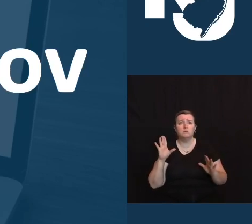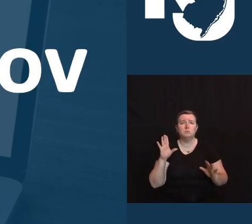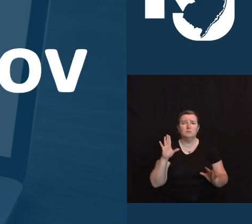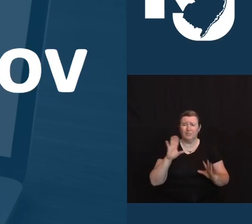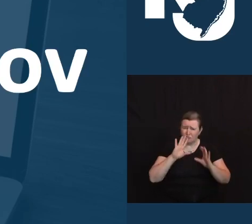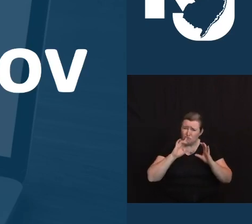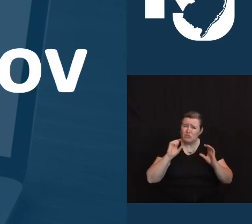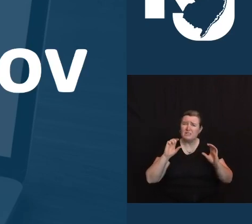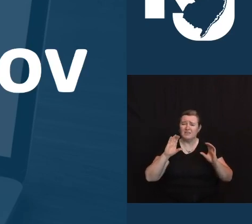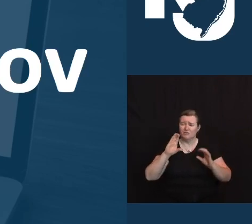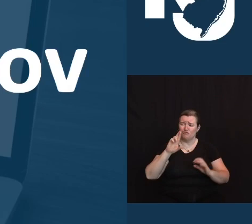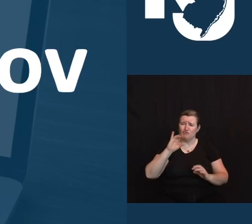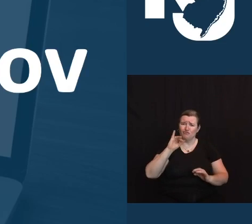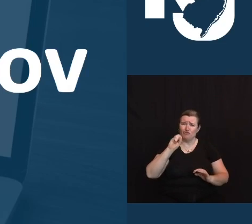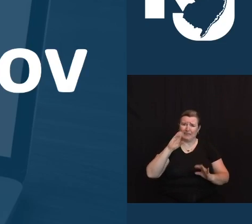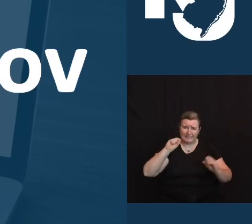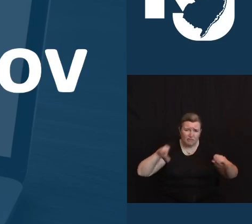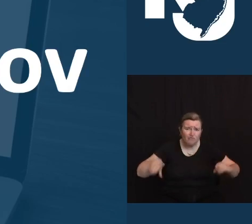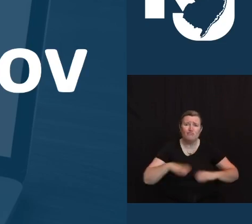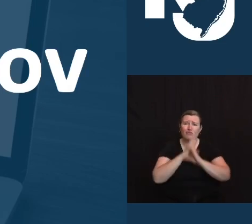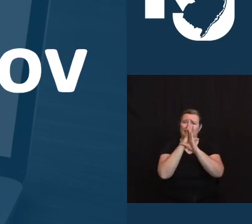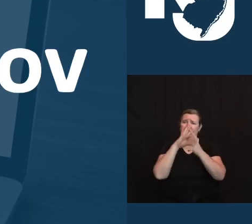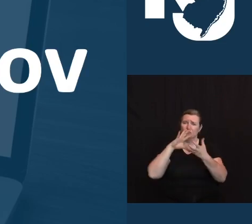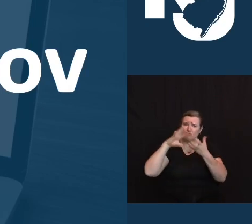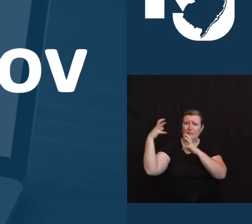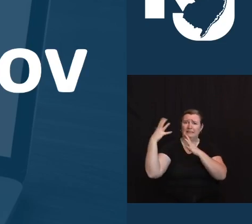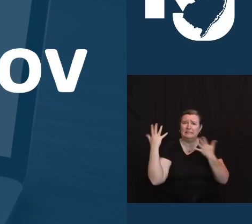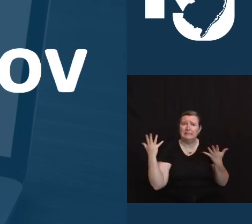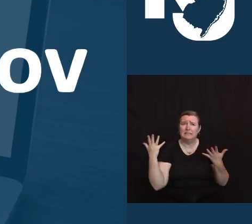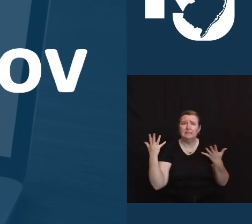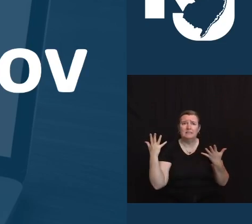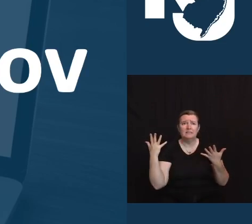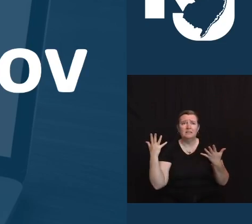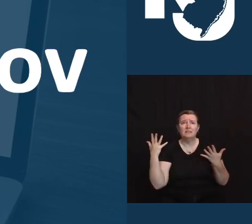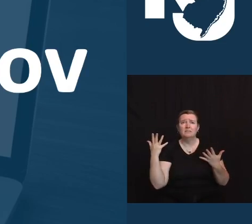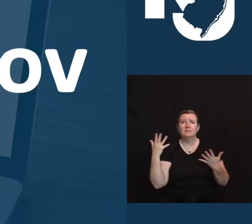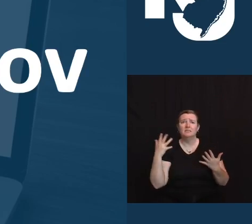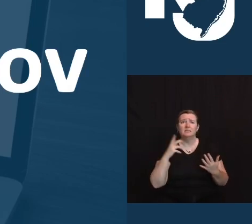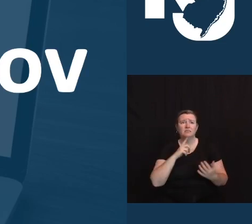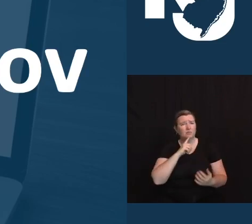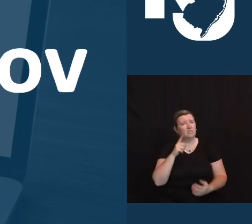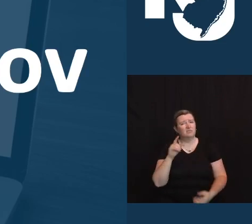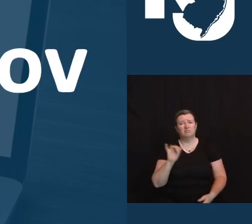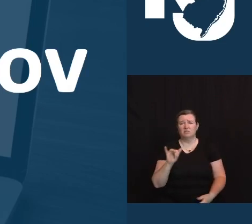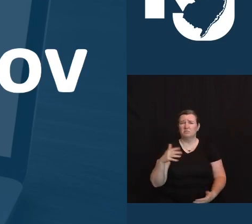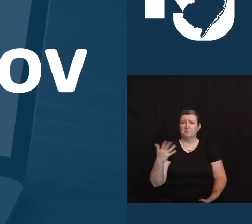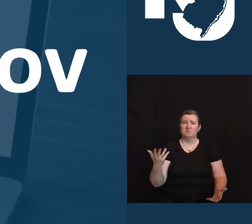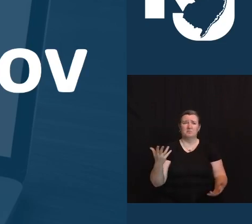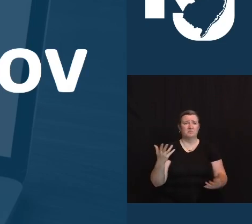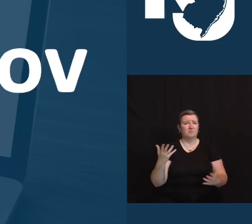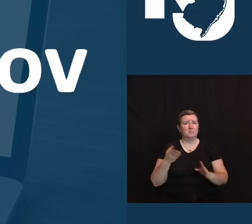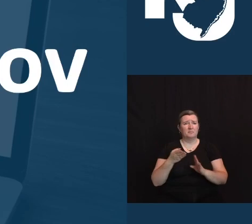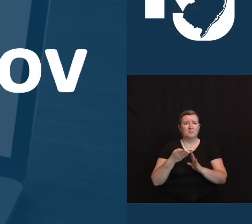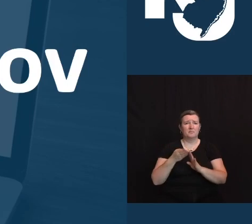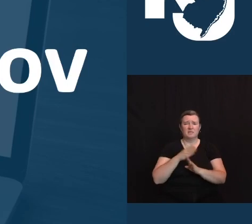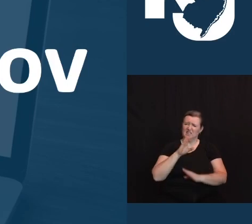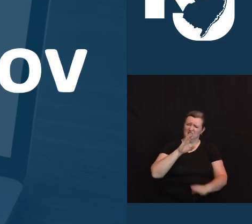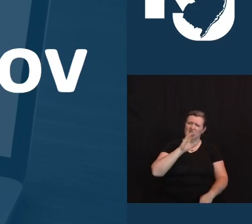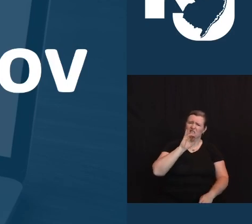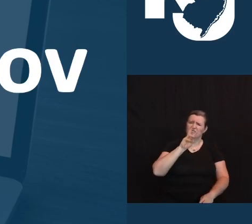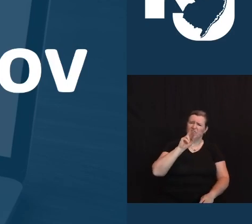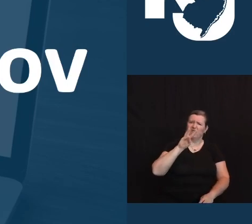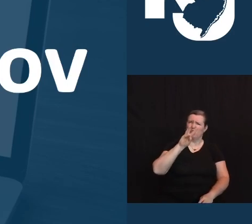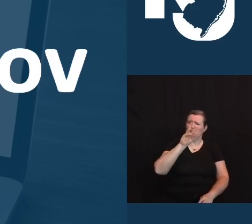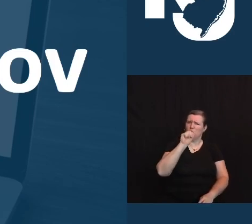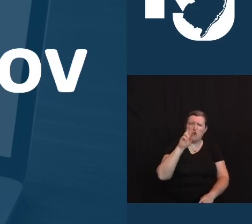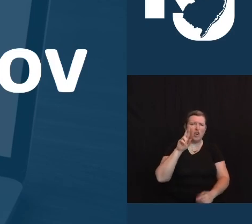history, as I've said here many times, the Civil War and the Great Depression. In May, we projected that this